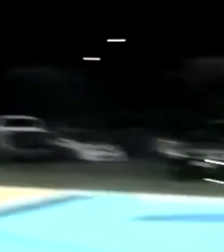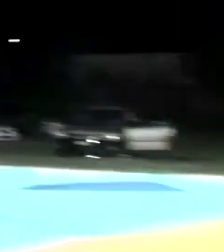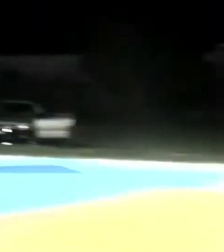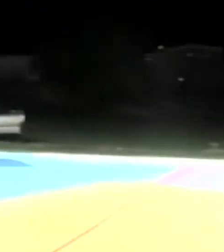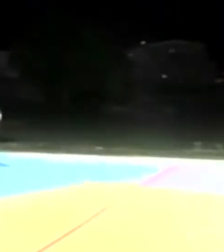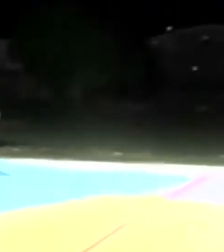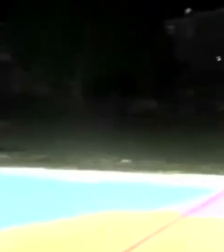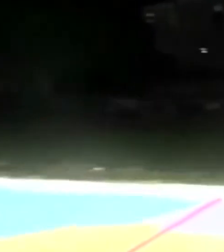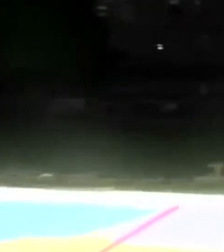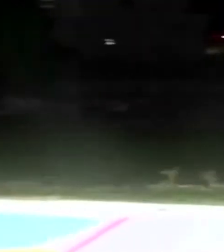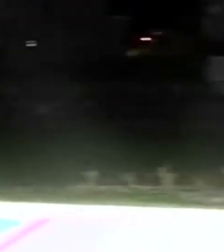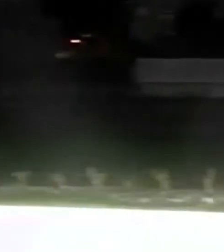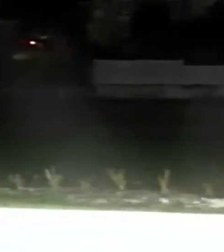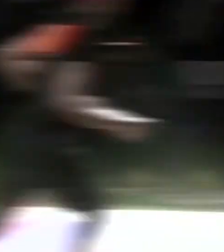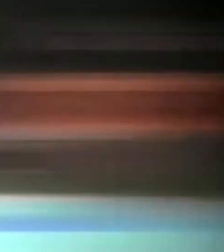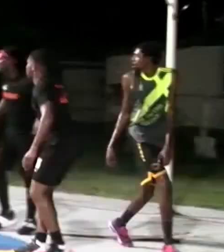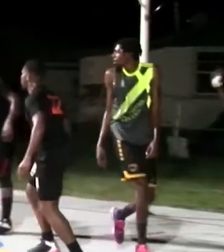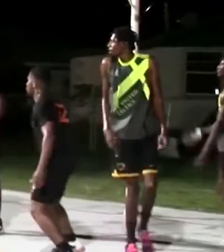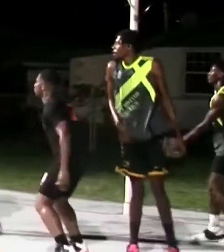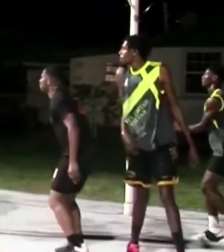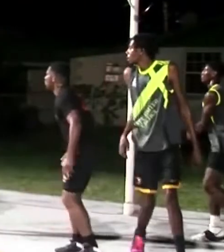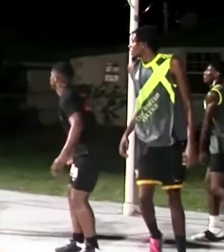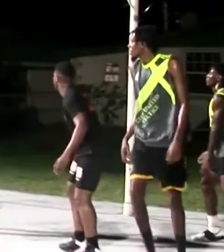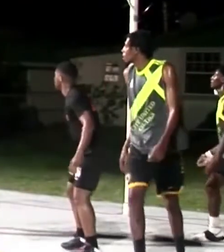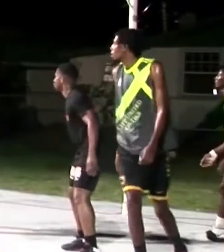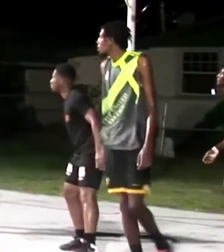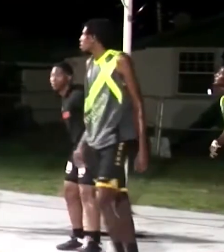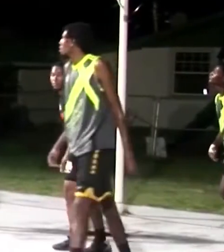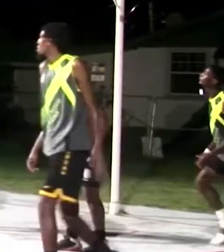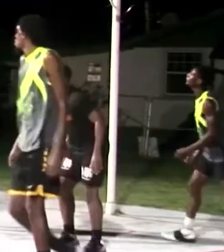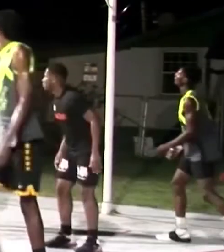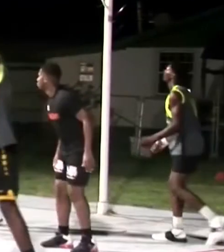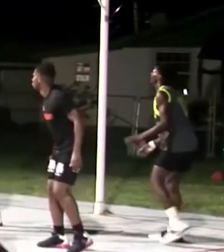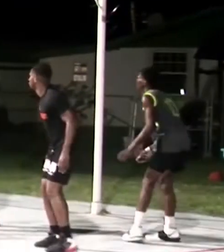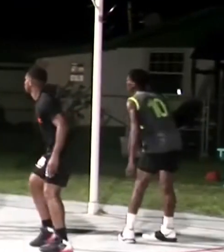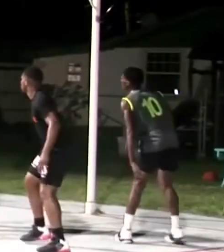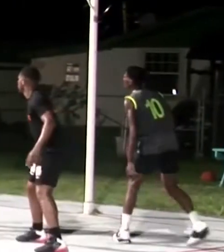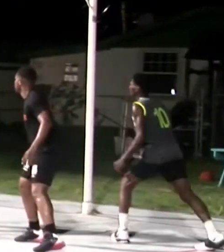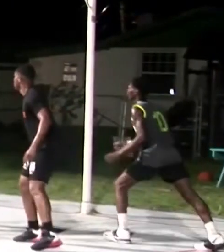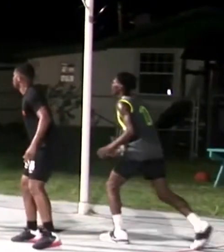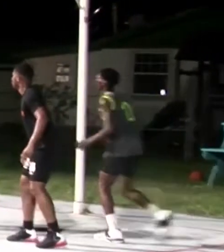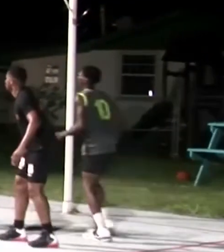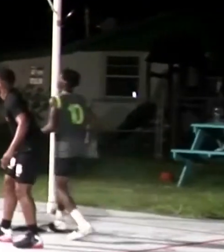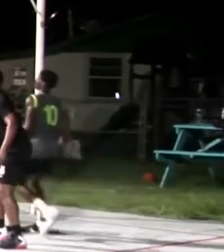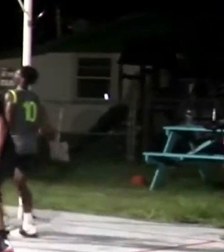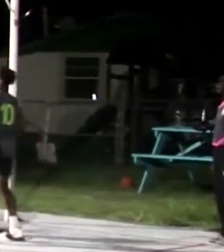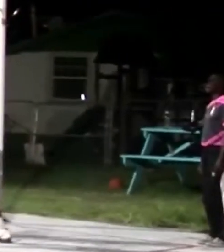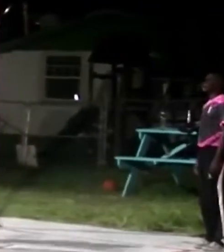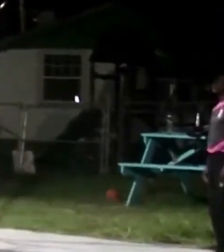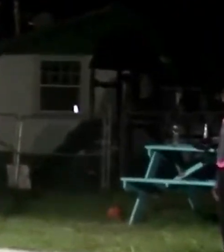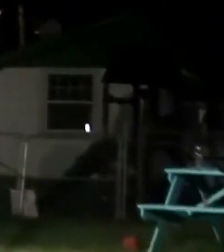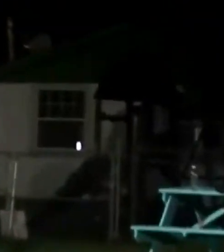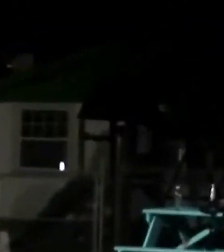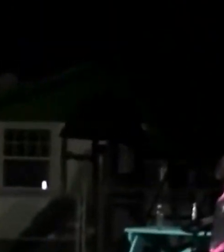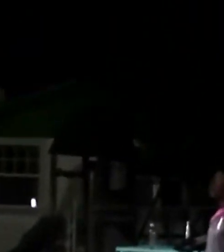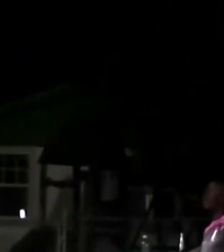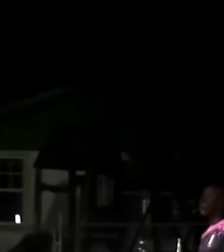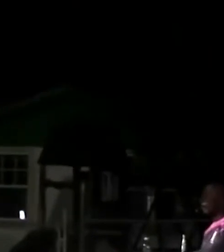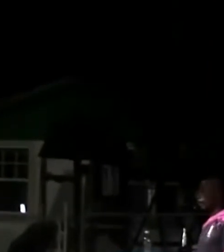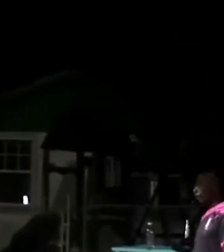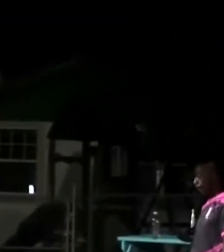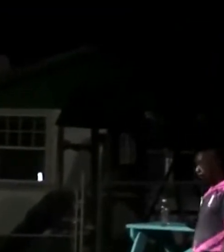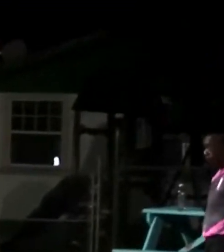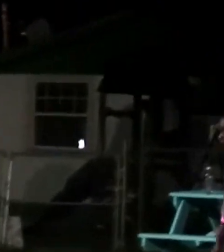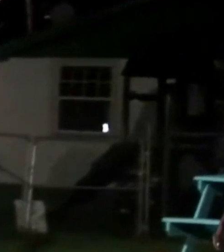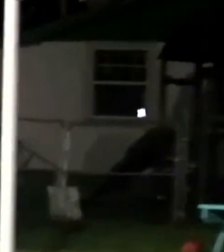high 16 points. But the combined effort from the Celtics was too much. Antoine Lawrence delivering the teardrop